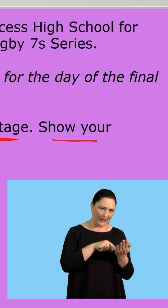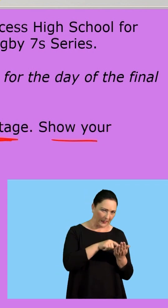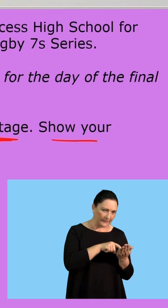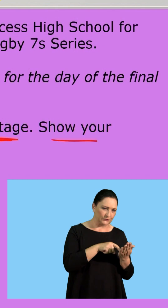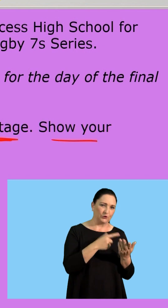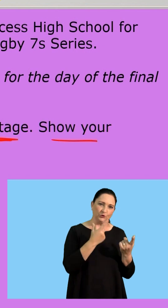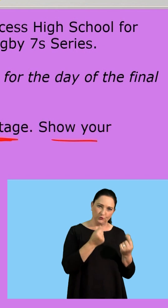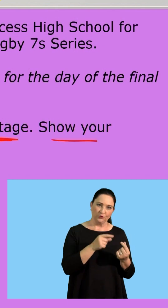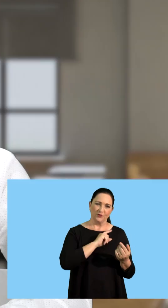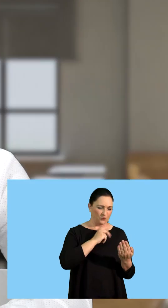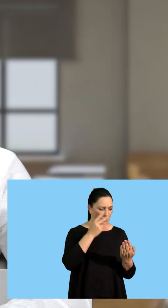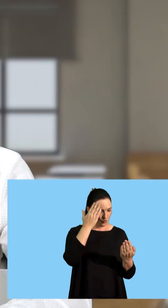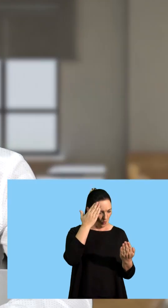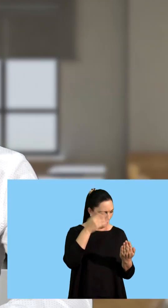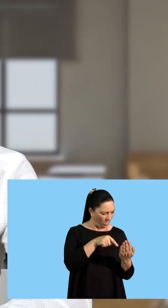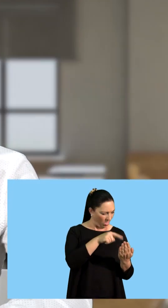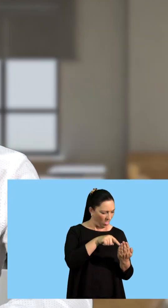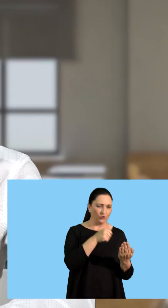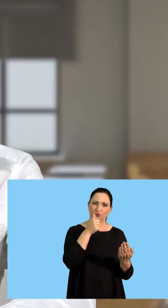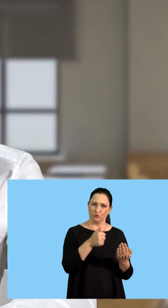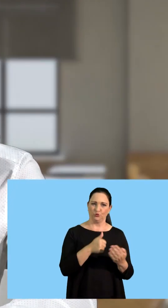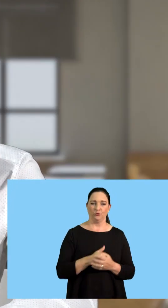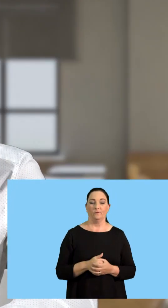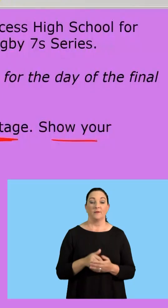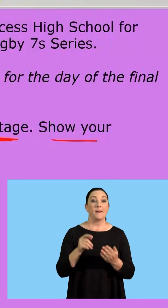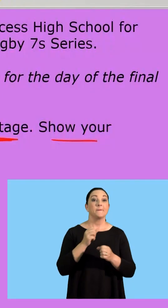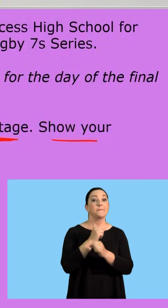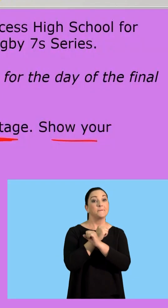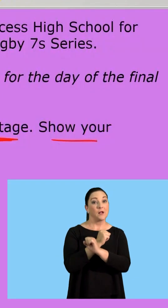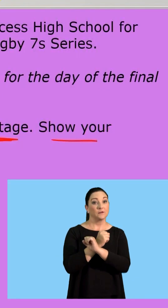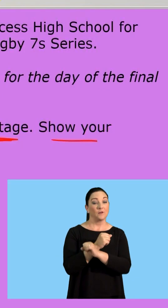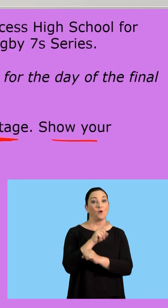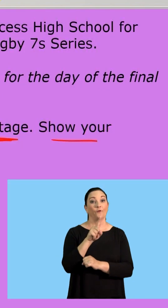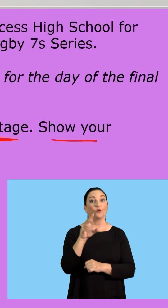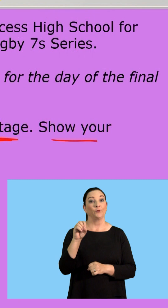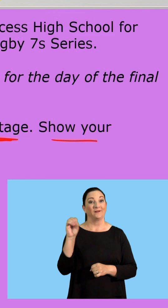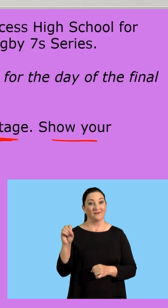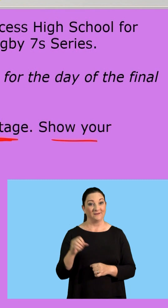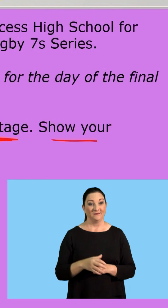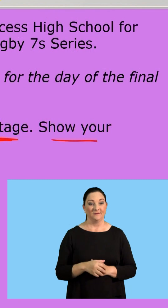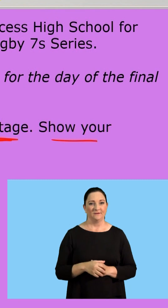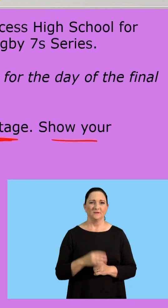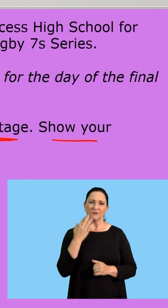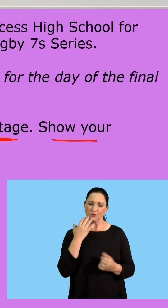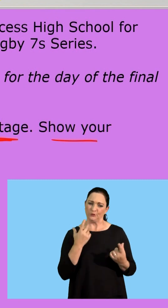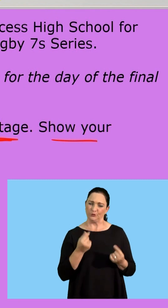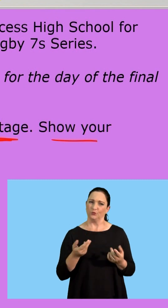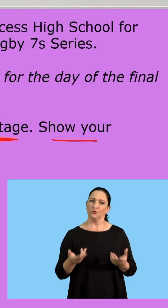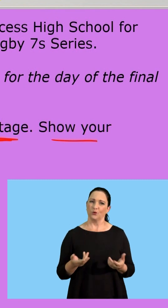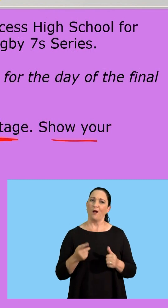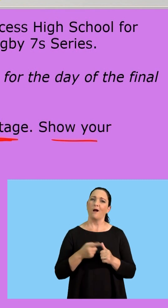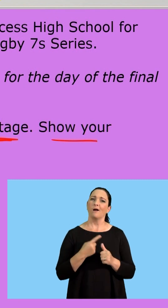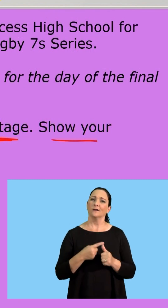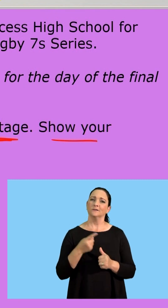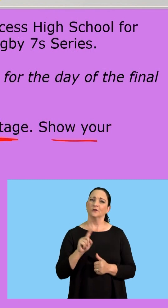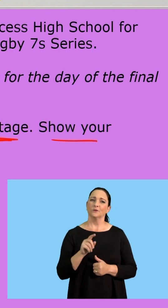your calculator. Get familiar with your calculator, right? So multiply by 100. So when I perform this